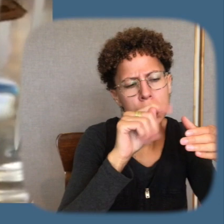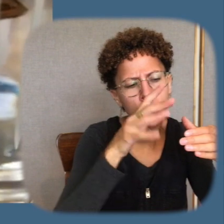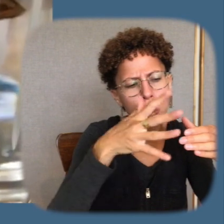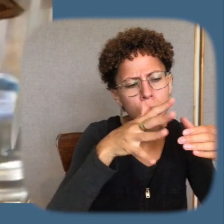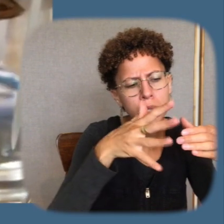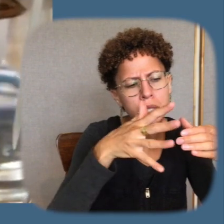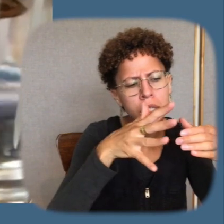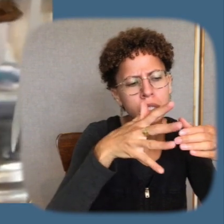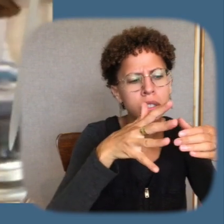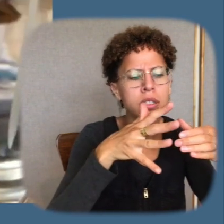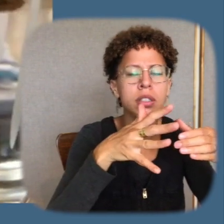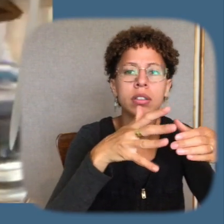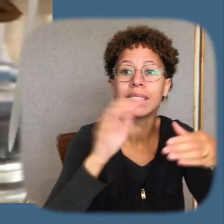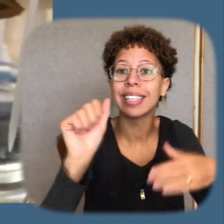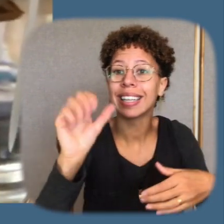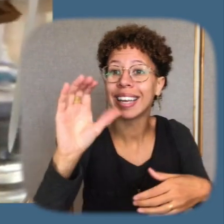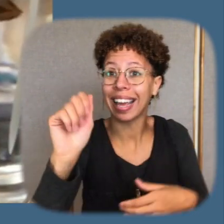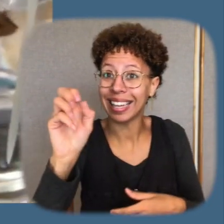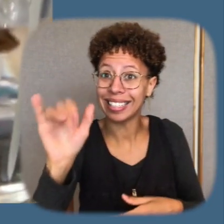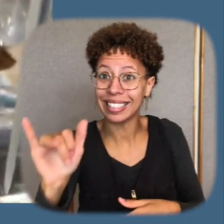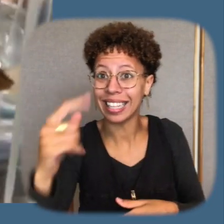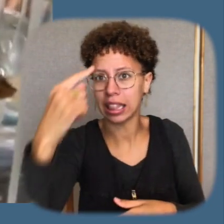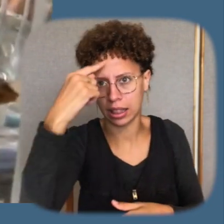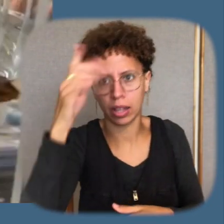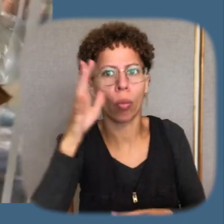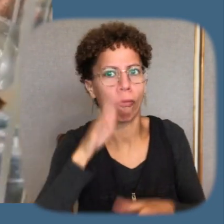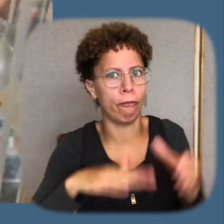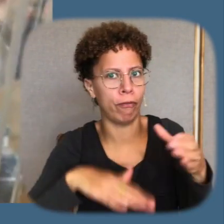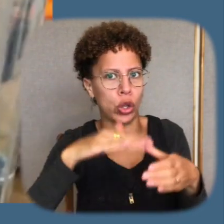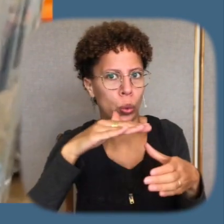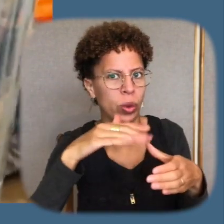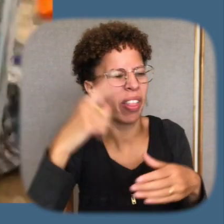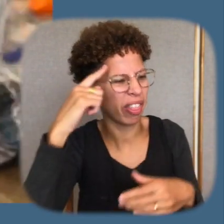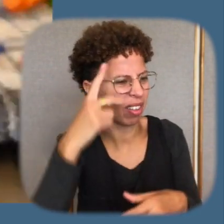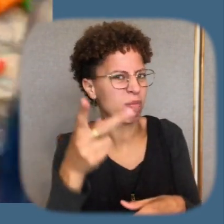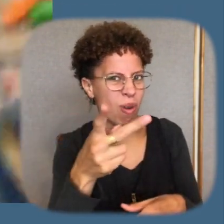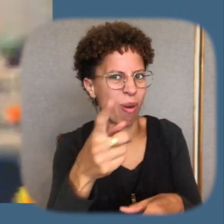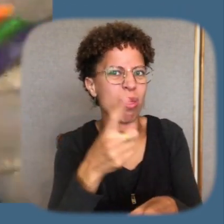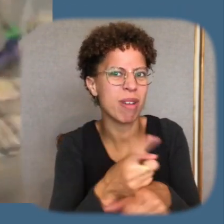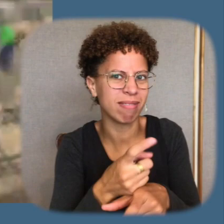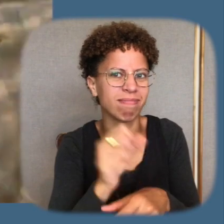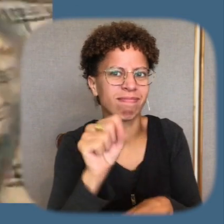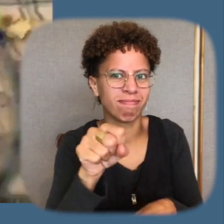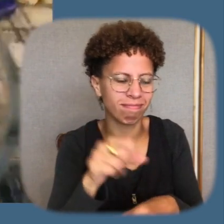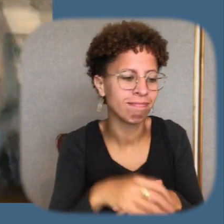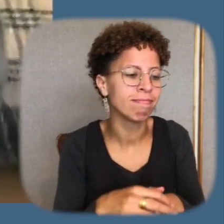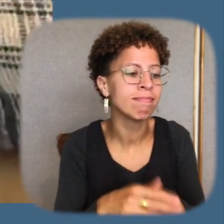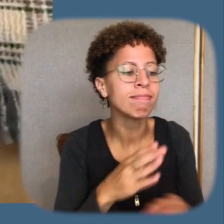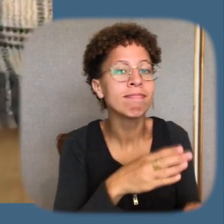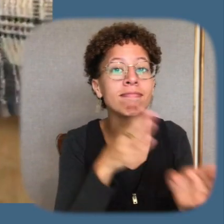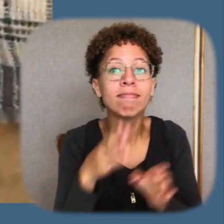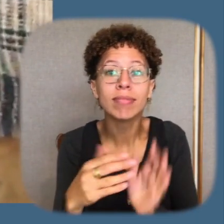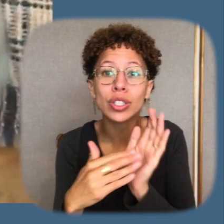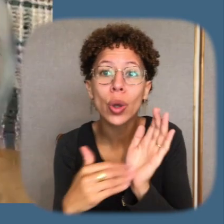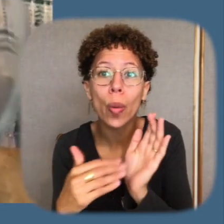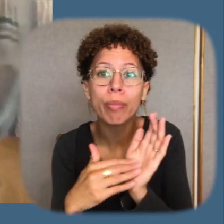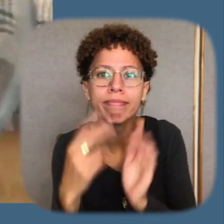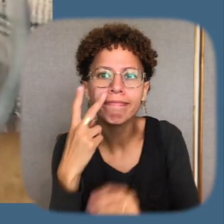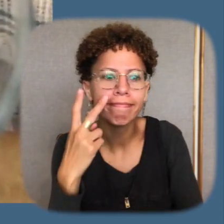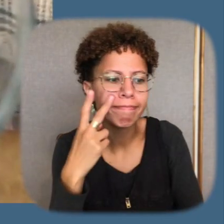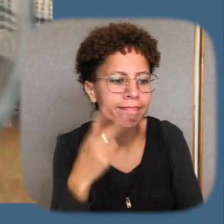This one's All right, Casey thinks that it will float in the water. I think you guys are both right there. Yep. What will happen in the